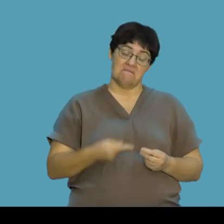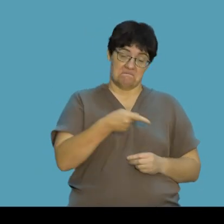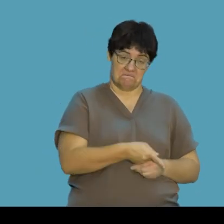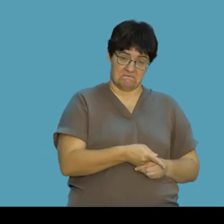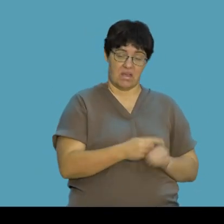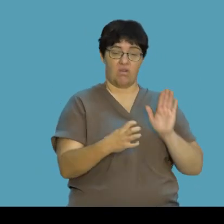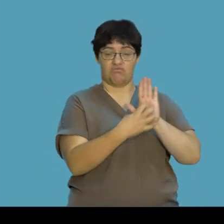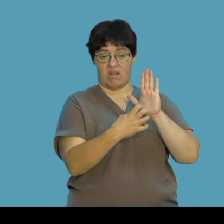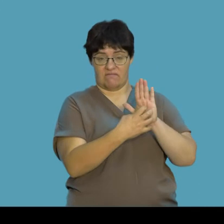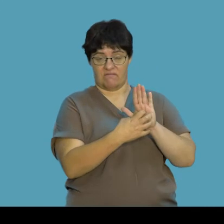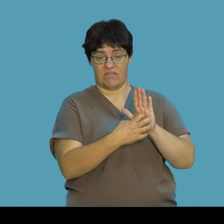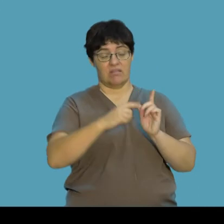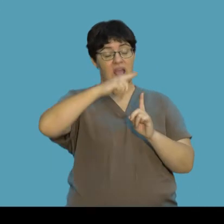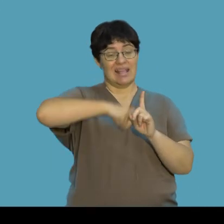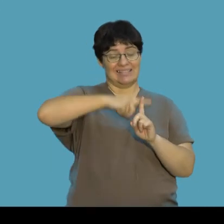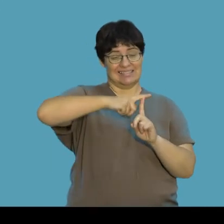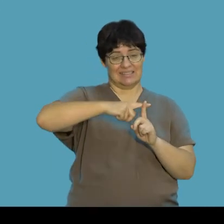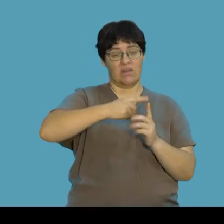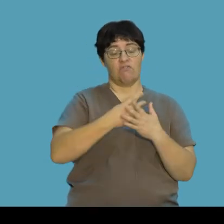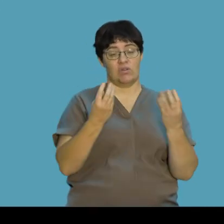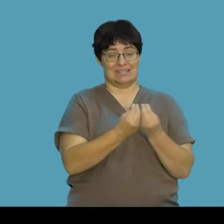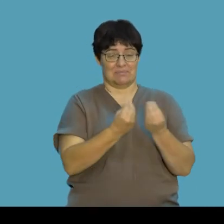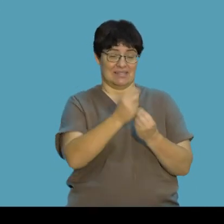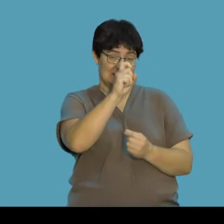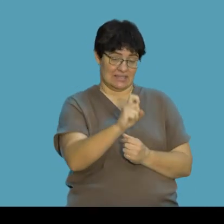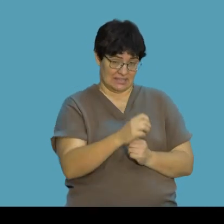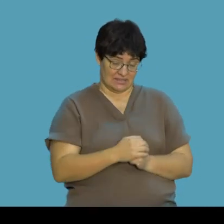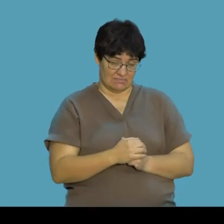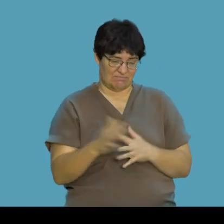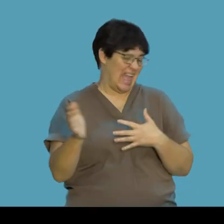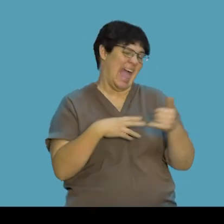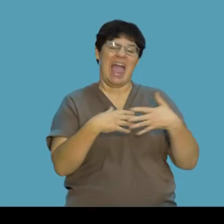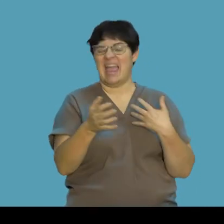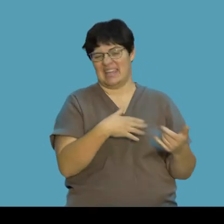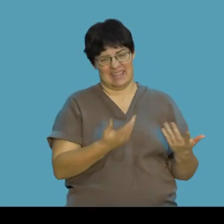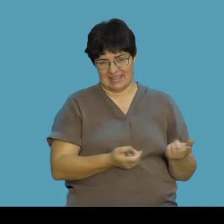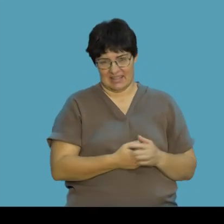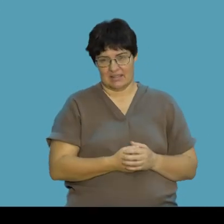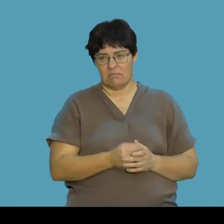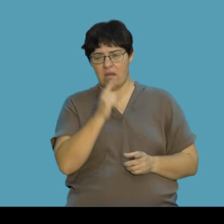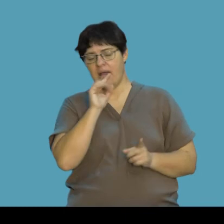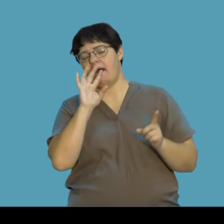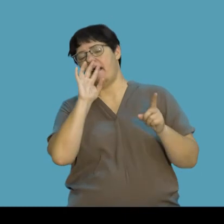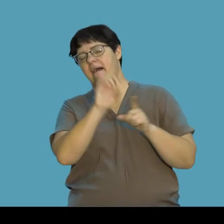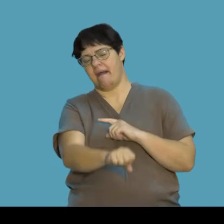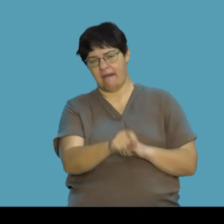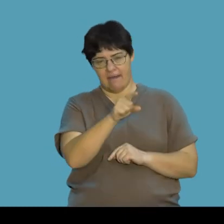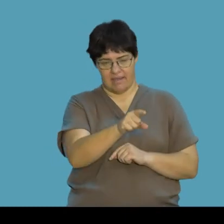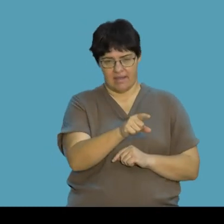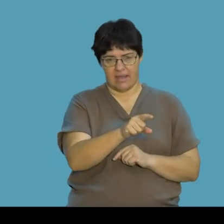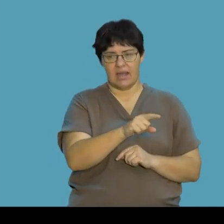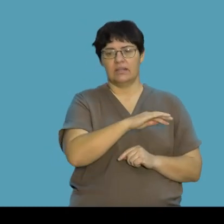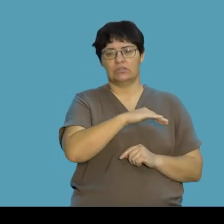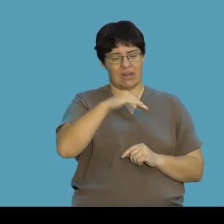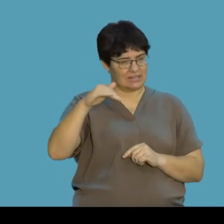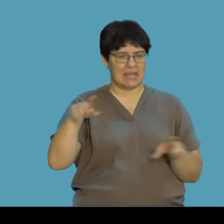represents the heating curve of a substance X, okay? It could be any substance, but you'd realize that the trend is actually